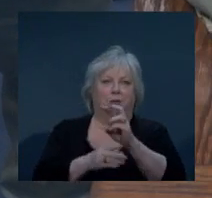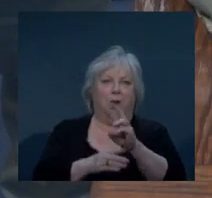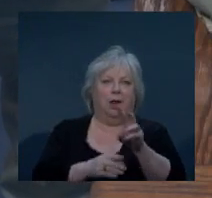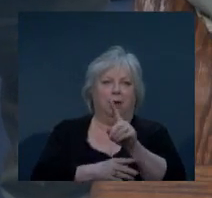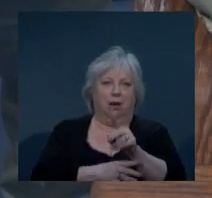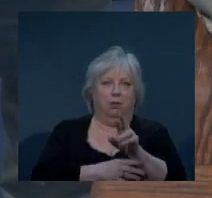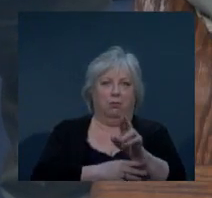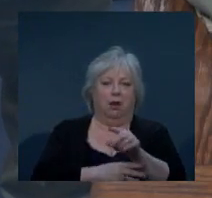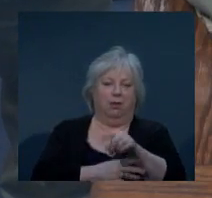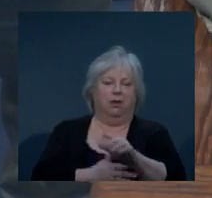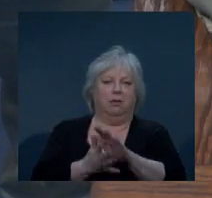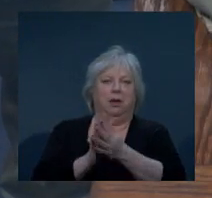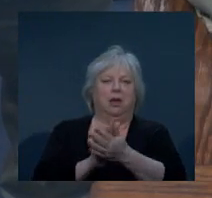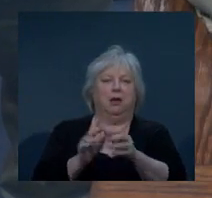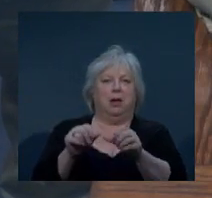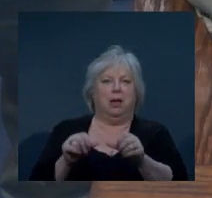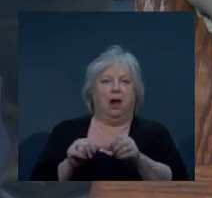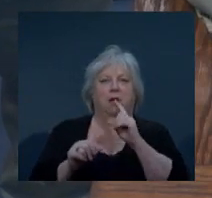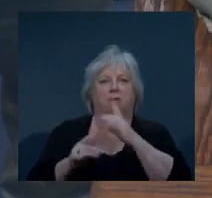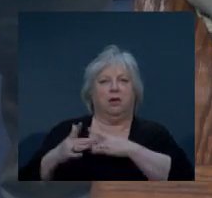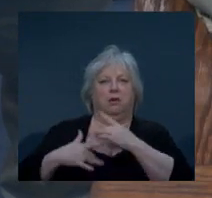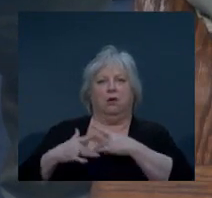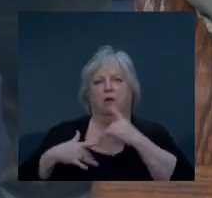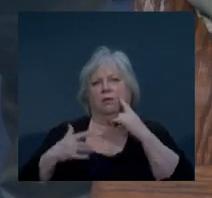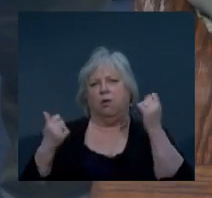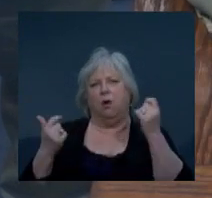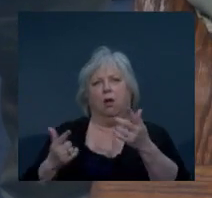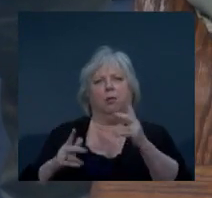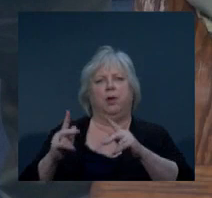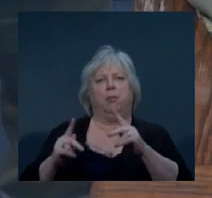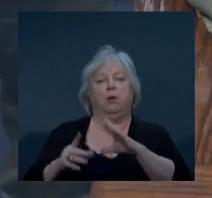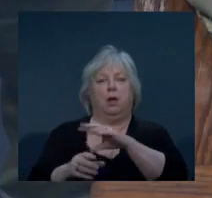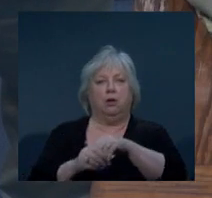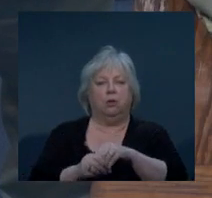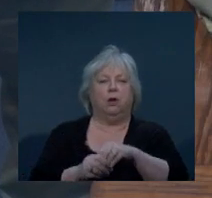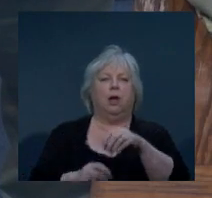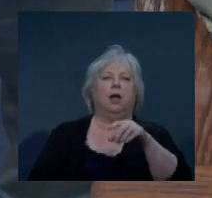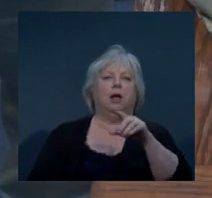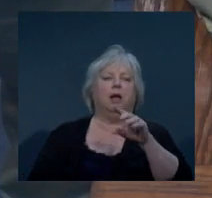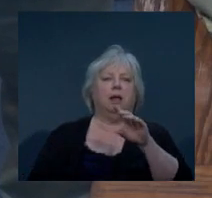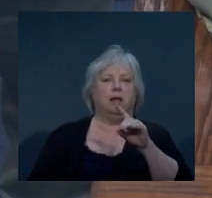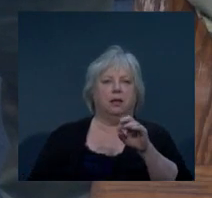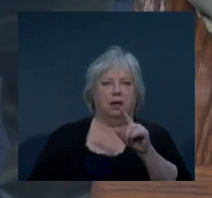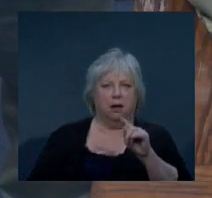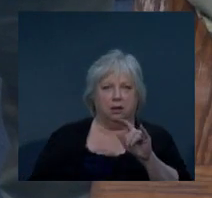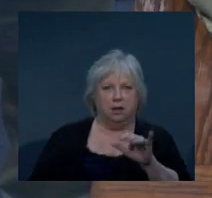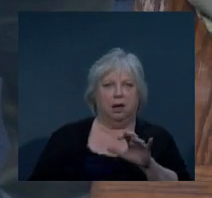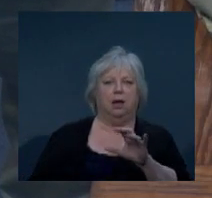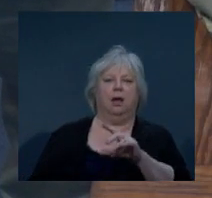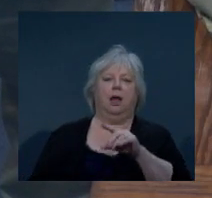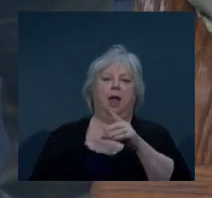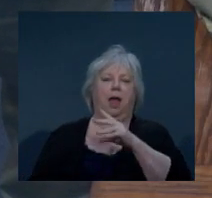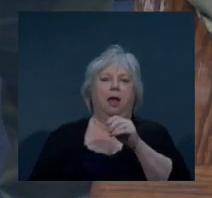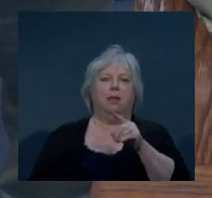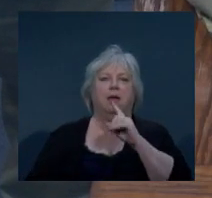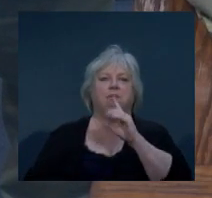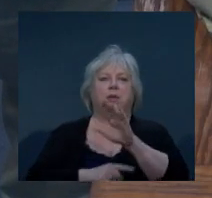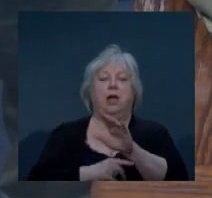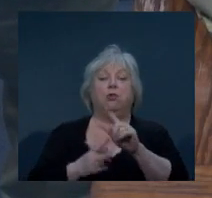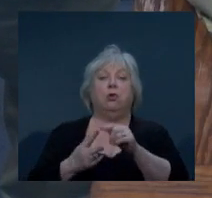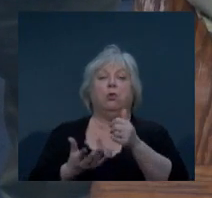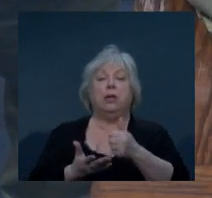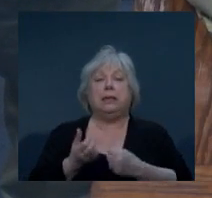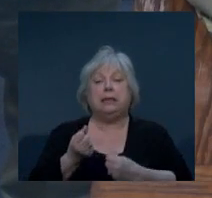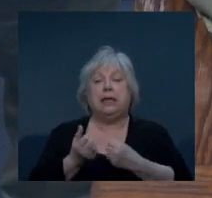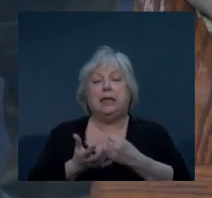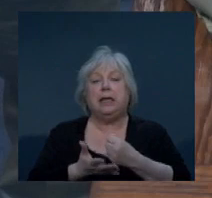has become an area of concern for everybody, including Potlatch Deltic. And Potlatch Deltic has pledged to